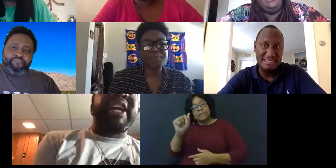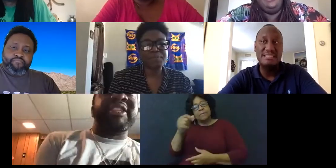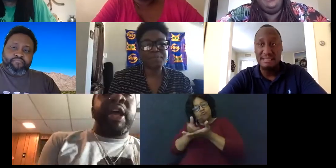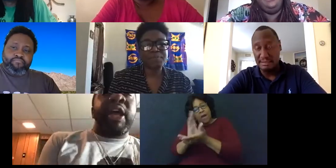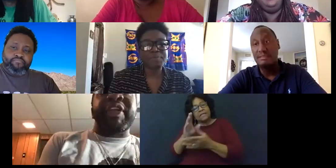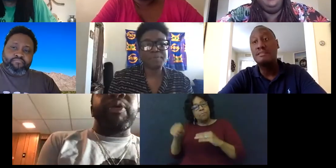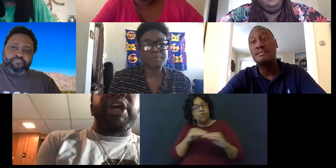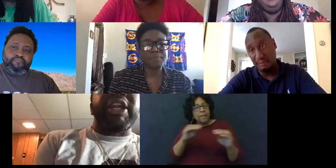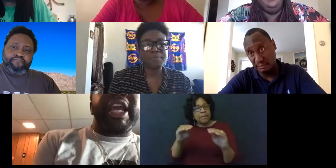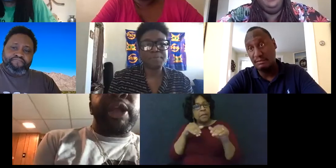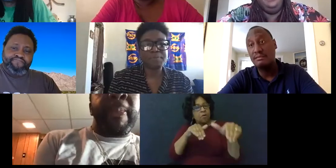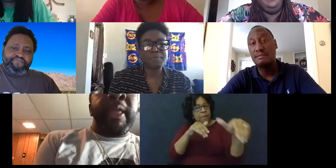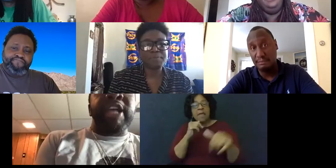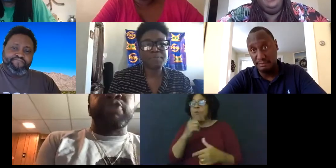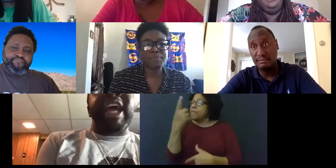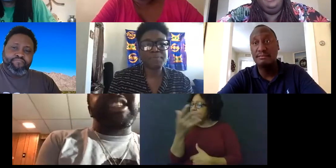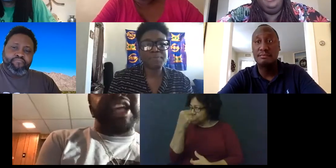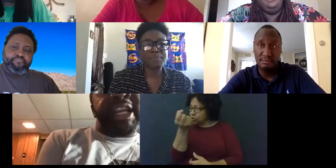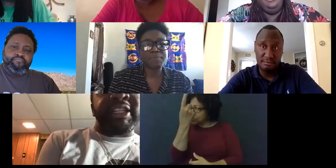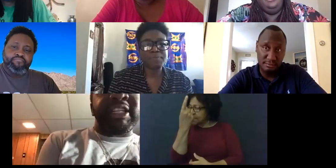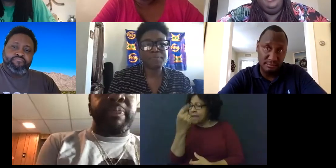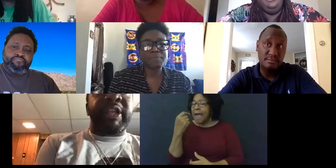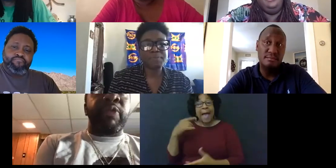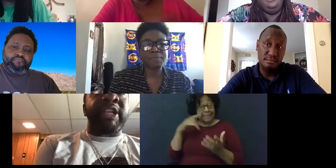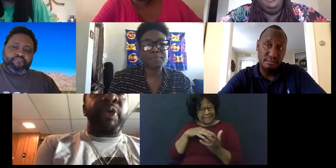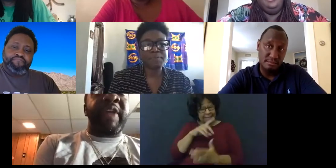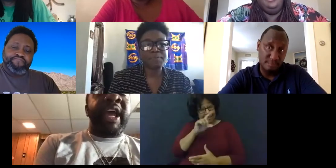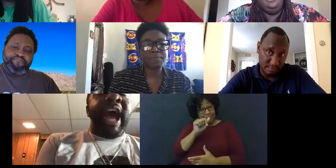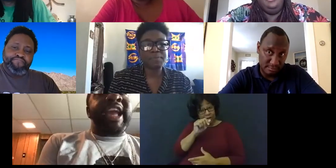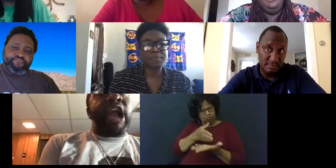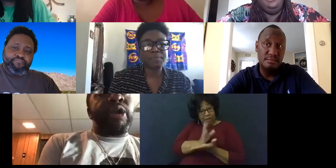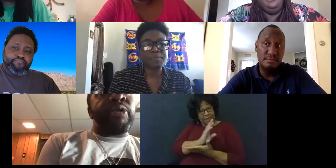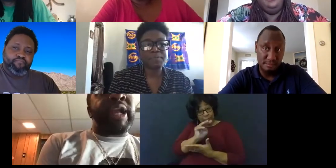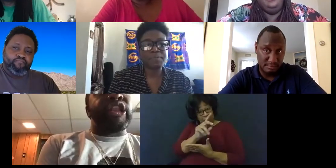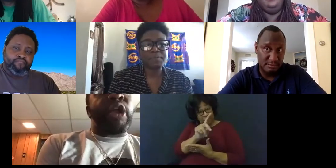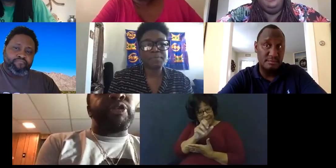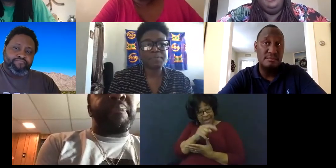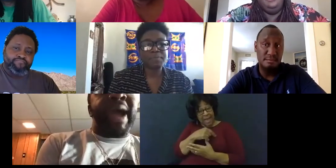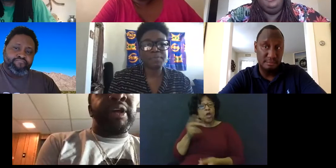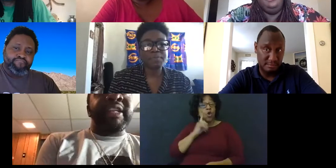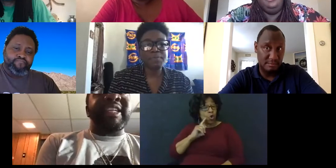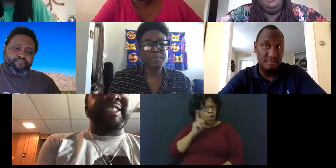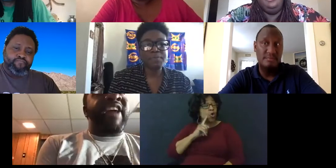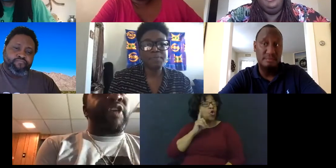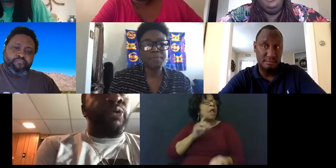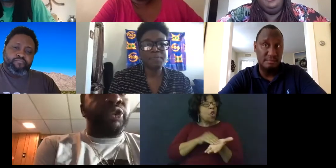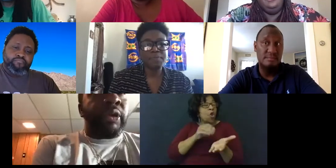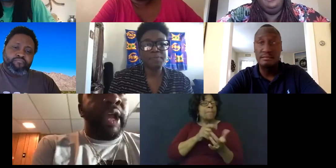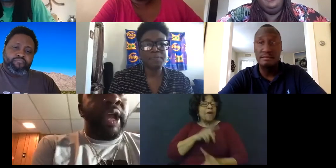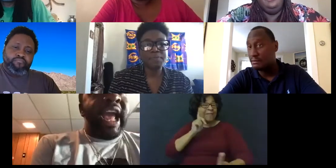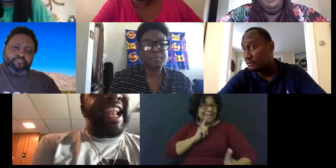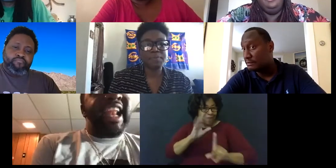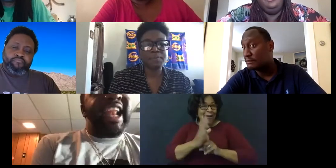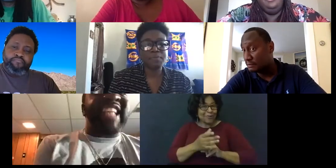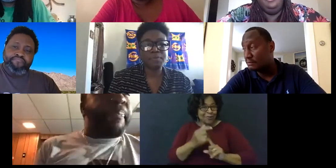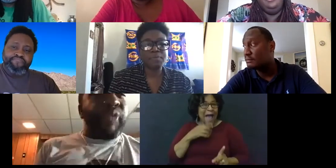movement. Because one thing I want y'all to hear is when I studied the disability rights movement, I heard and learned about the deaf culture